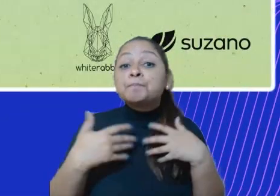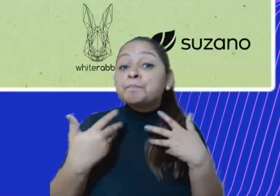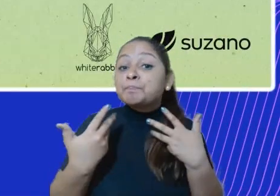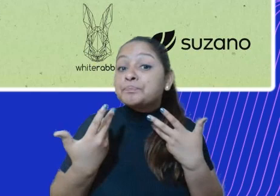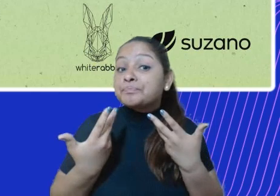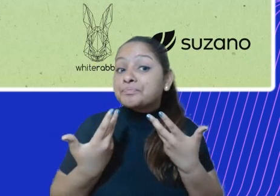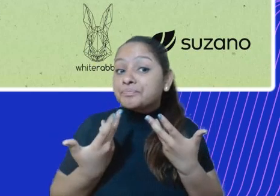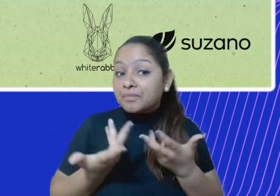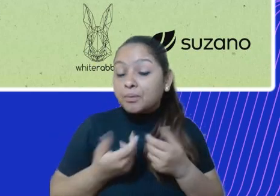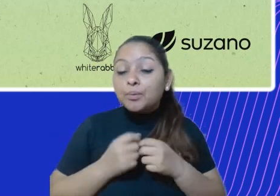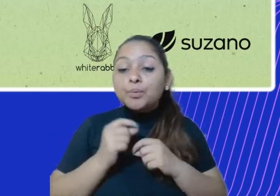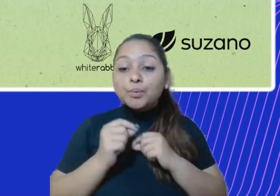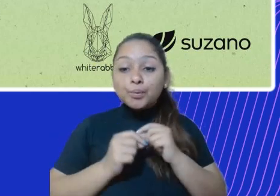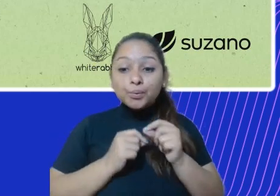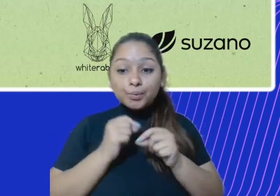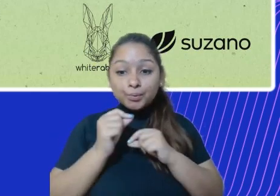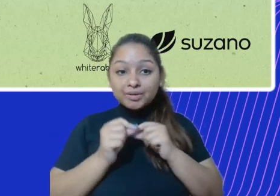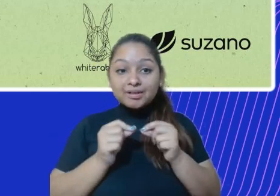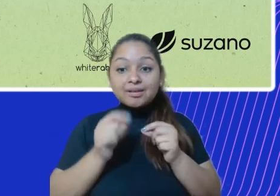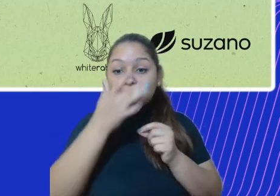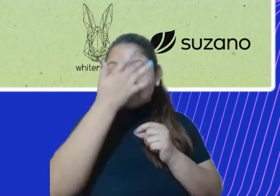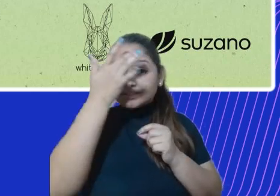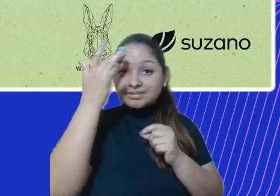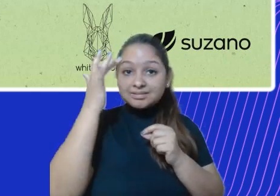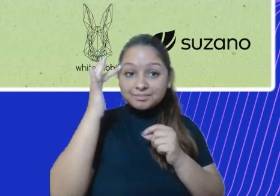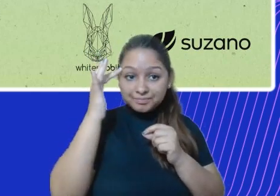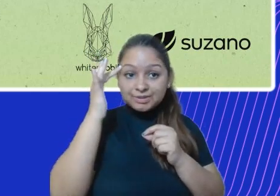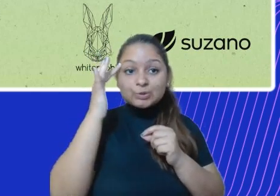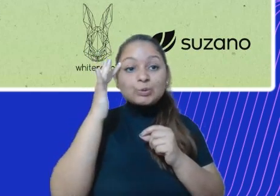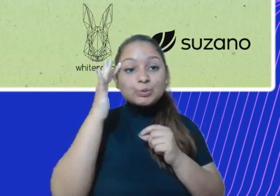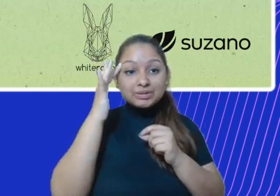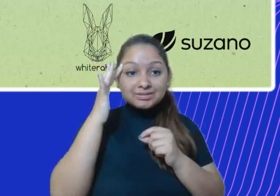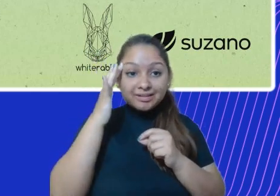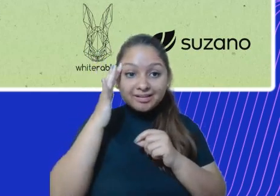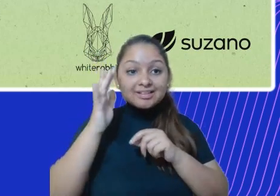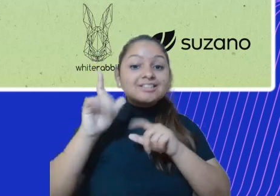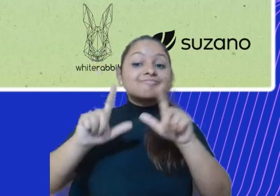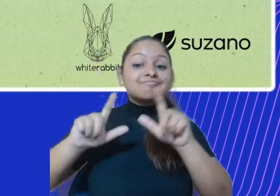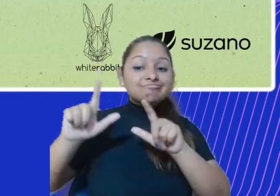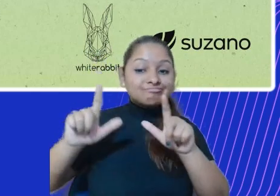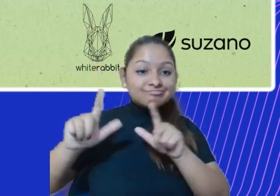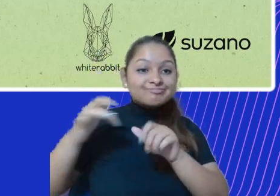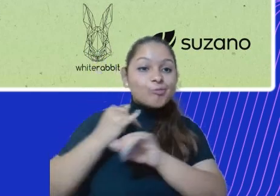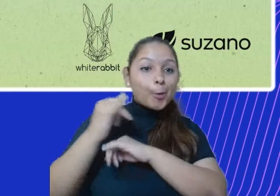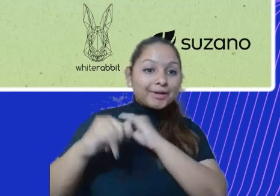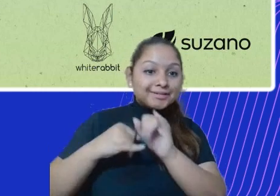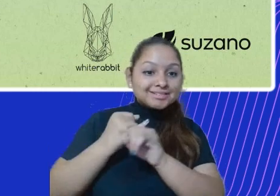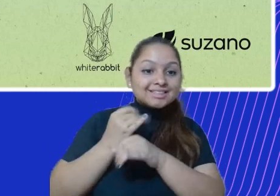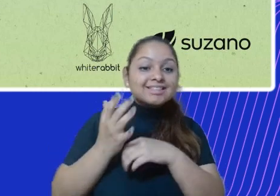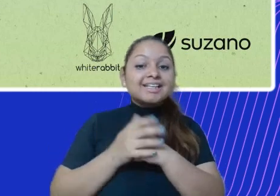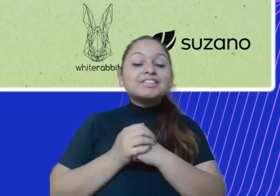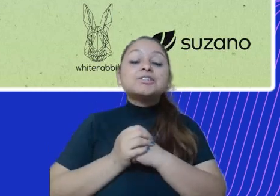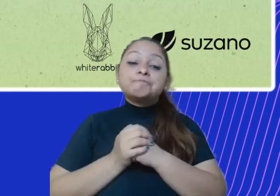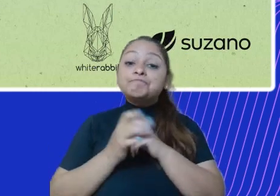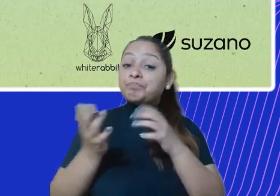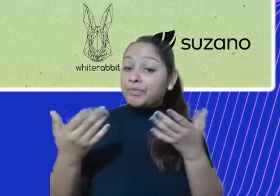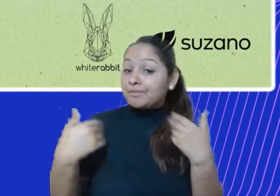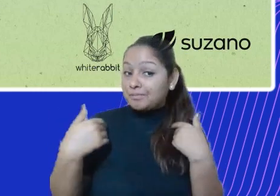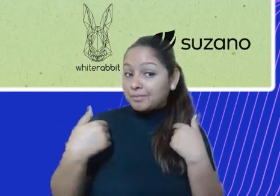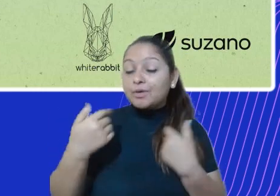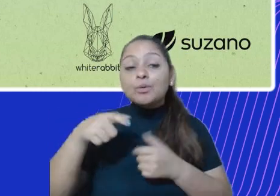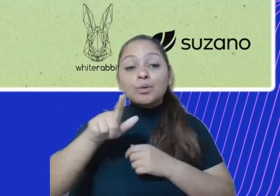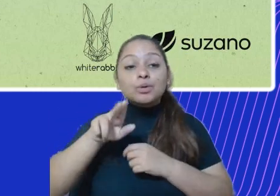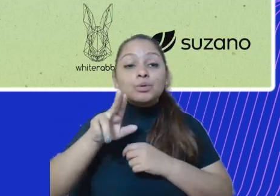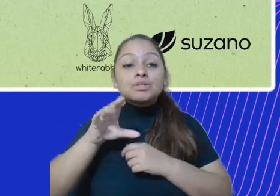And I would like to say to everyone watching us, I would like to hear all of your feedback, and let me introduce myself.